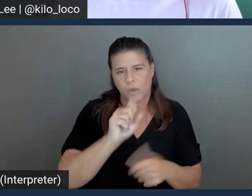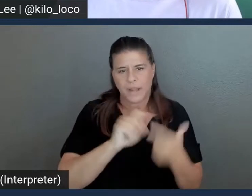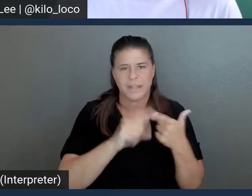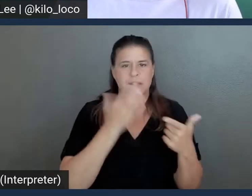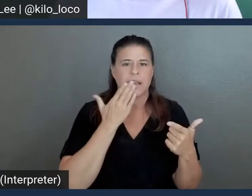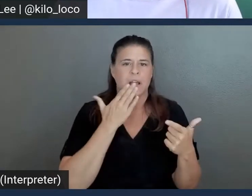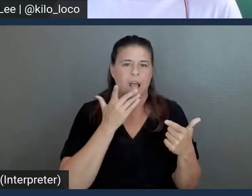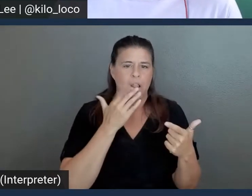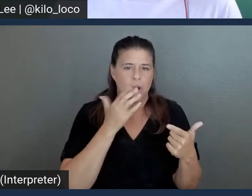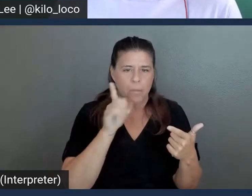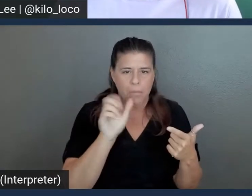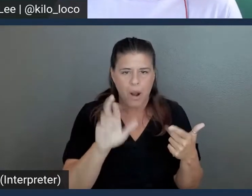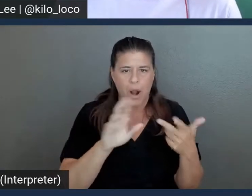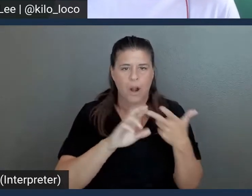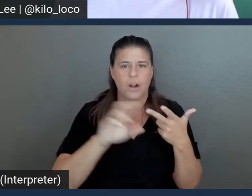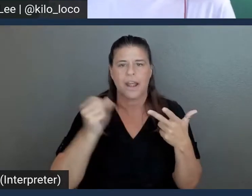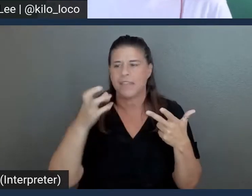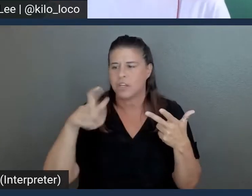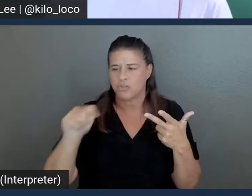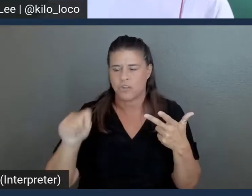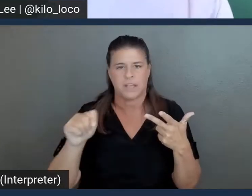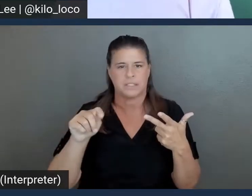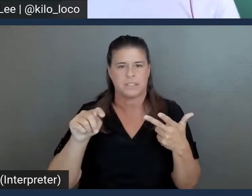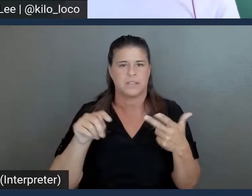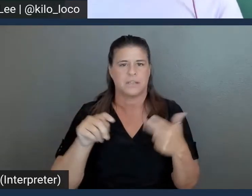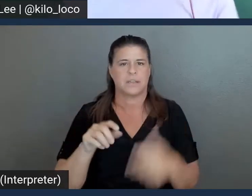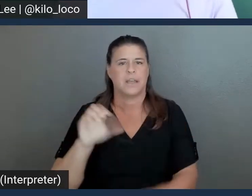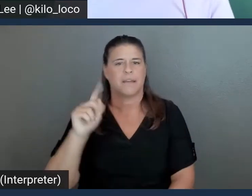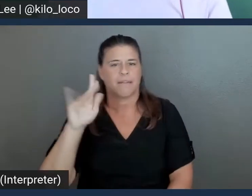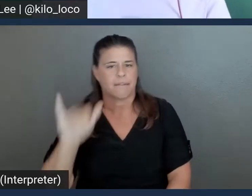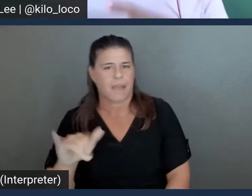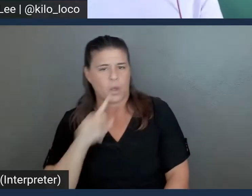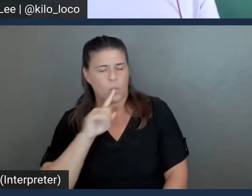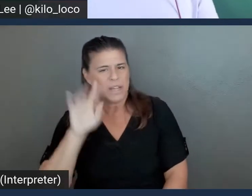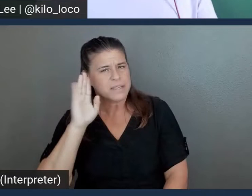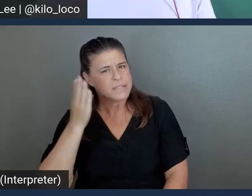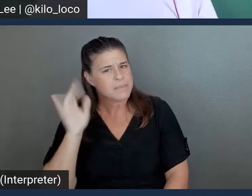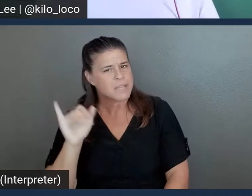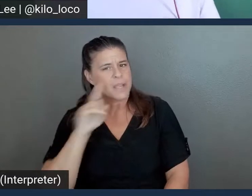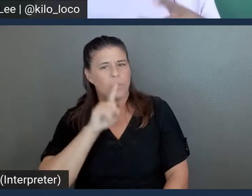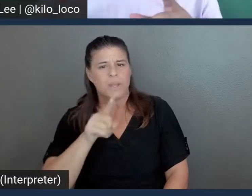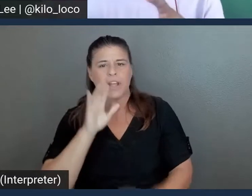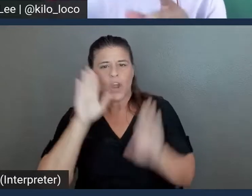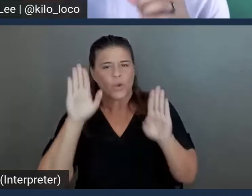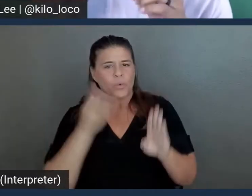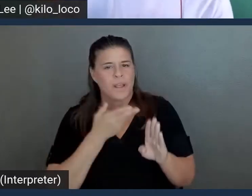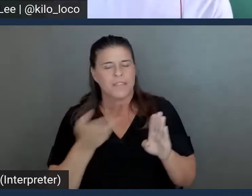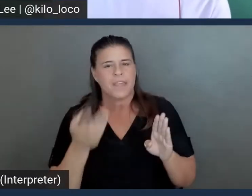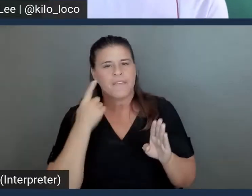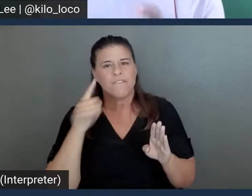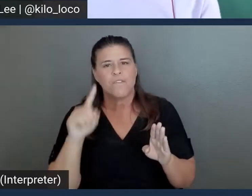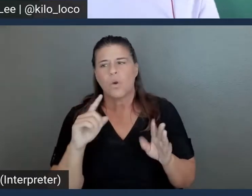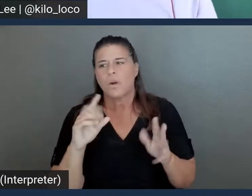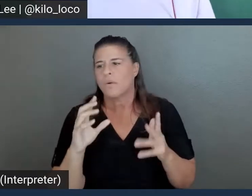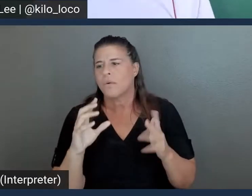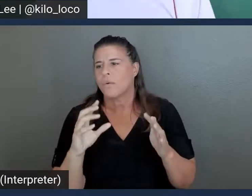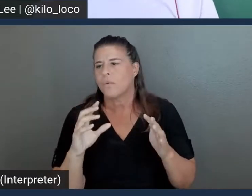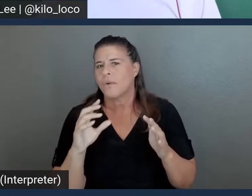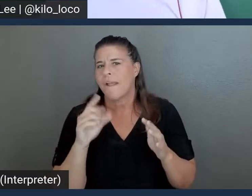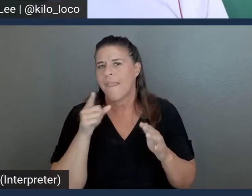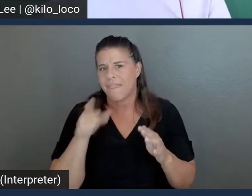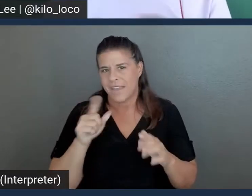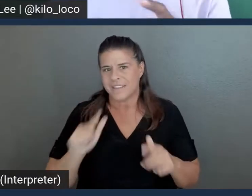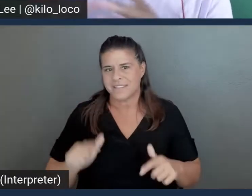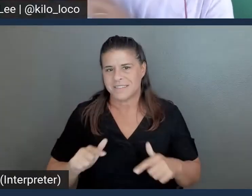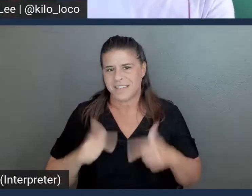bars to the shots, for instance. This actually seems like it would be like a really great thing for this live stream